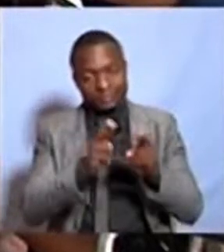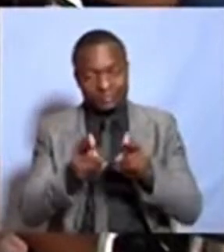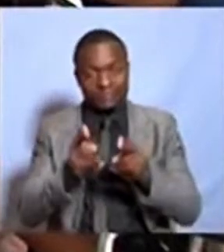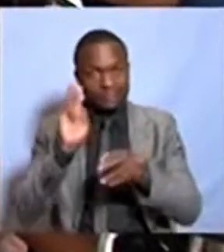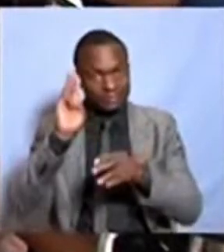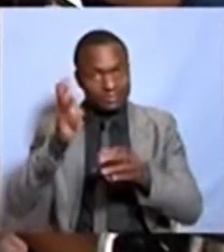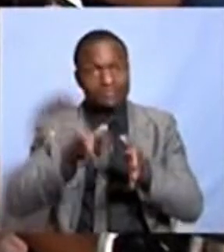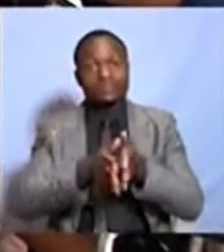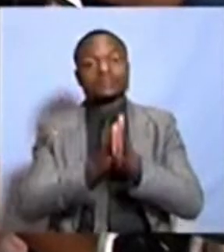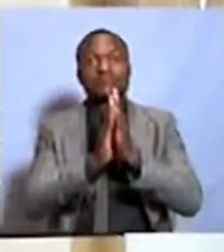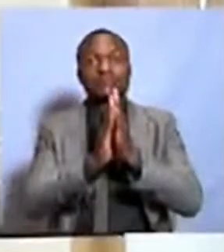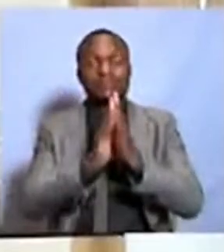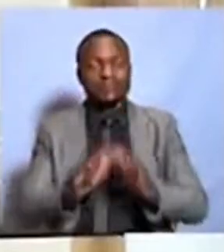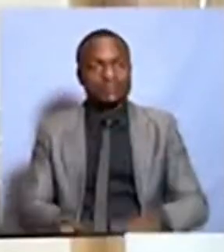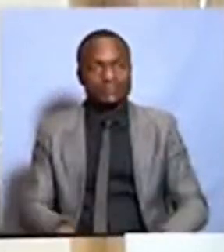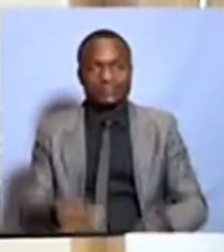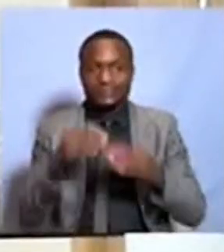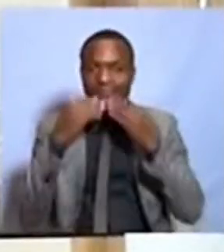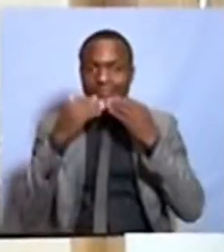much, Chair.